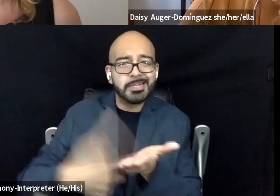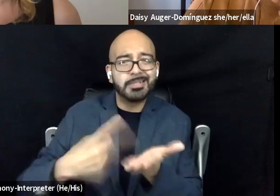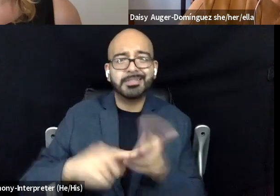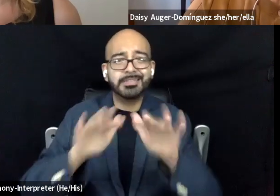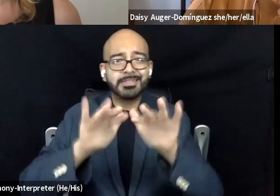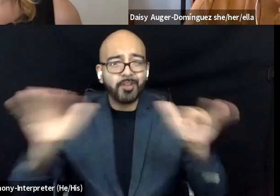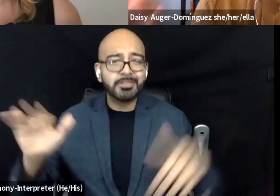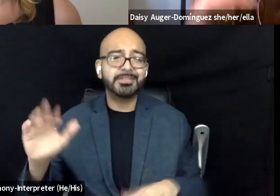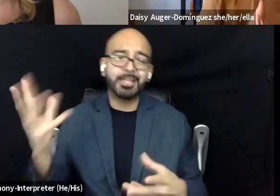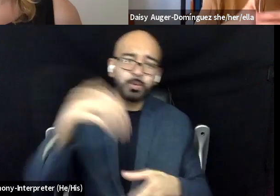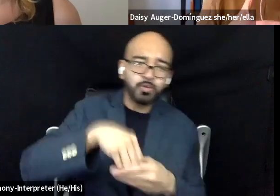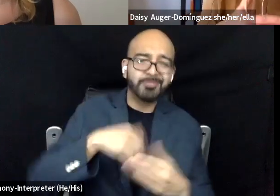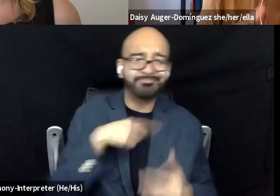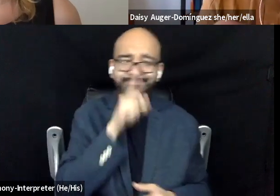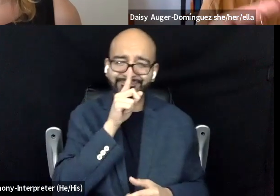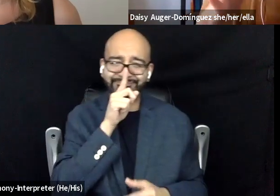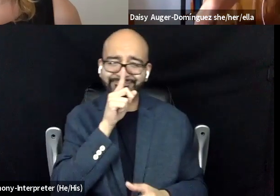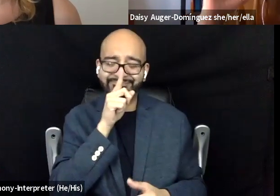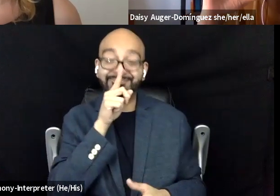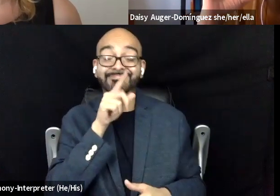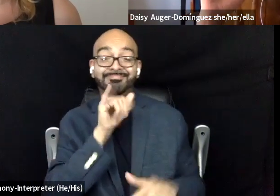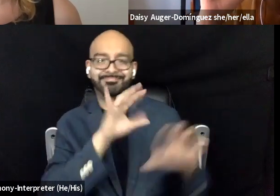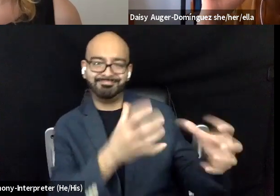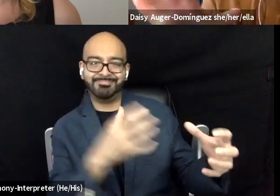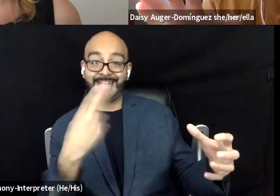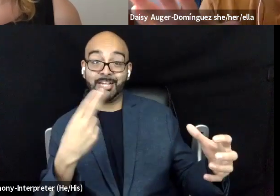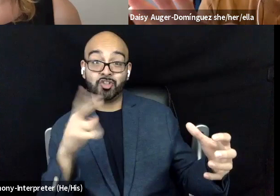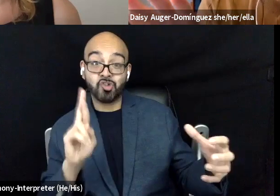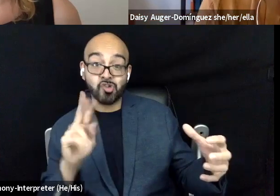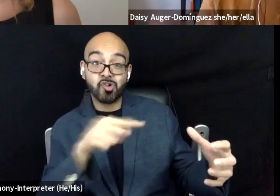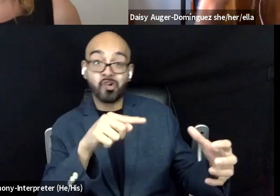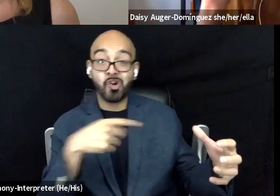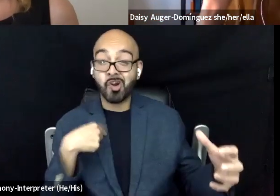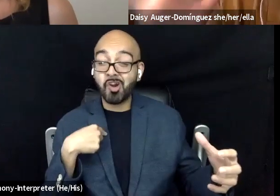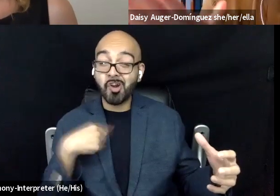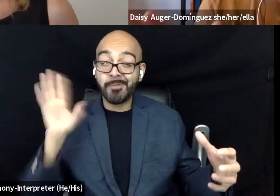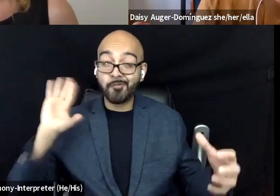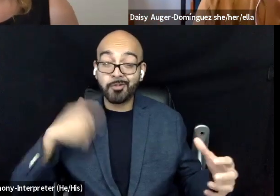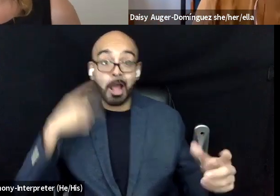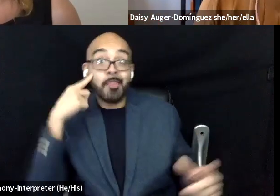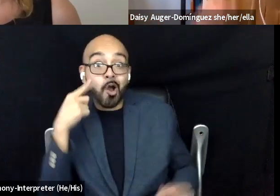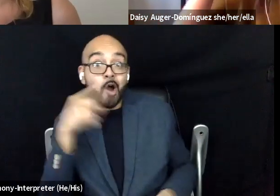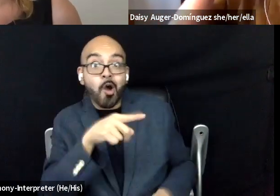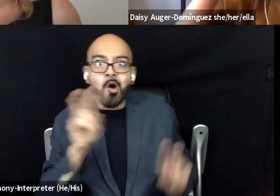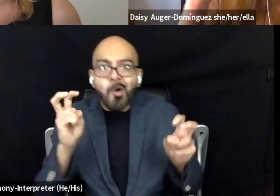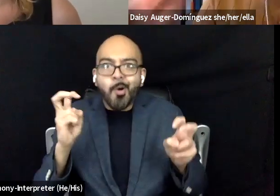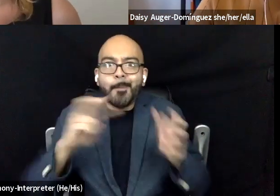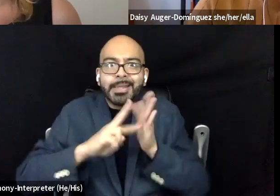was interested in. When you are on the business side, HR is the place that you dread going to, is where bad things happen.